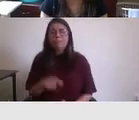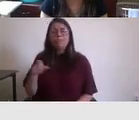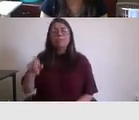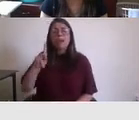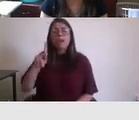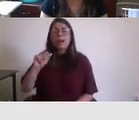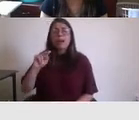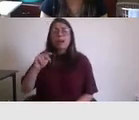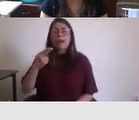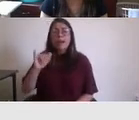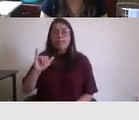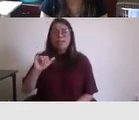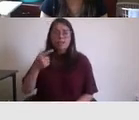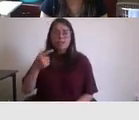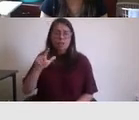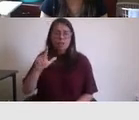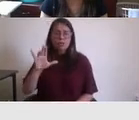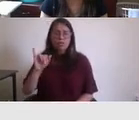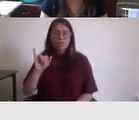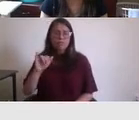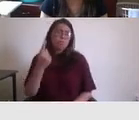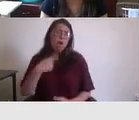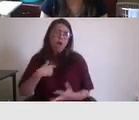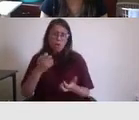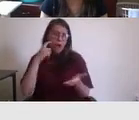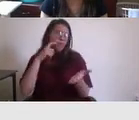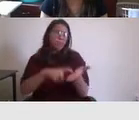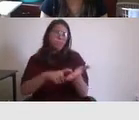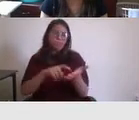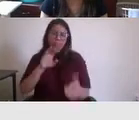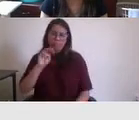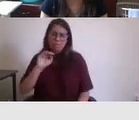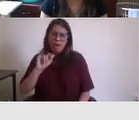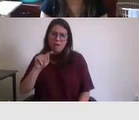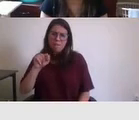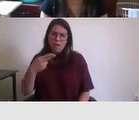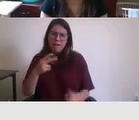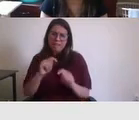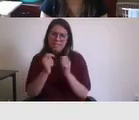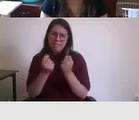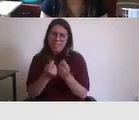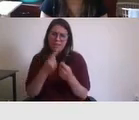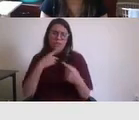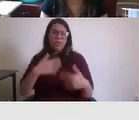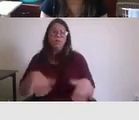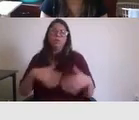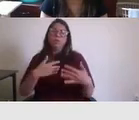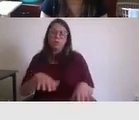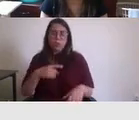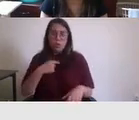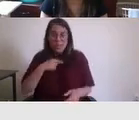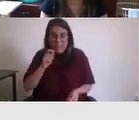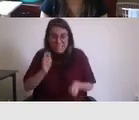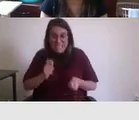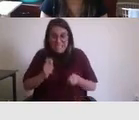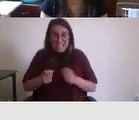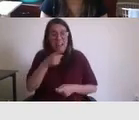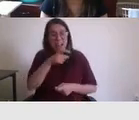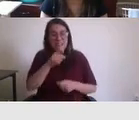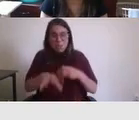just recognize the MyPath team, because we have had to make a lot of changes and they have had to add a lot of modules, as Tony